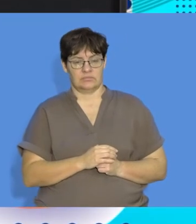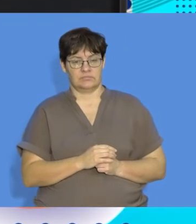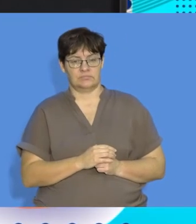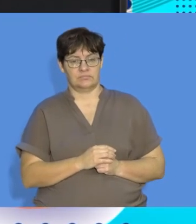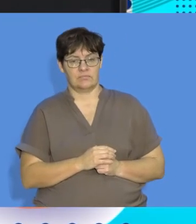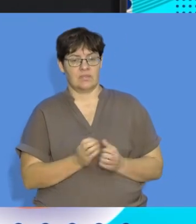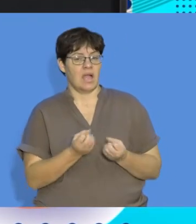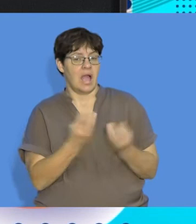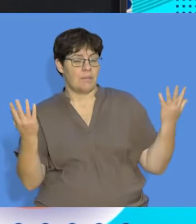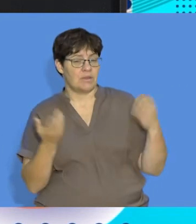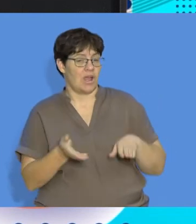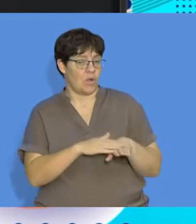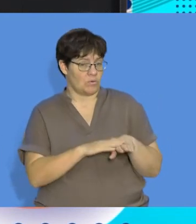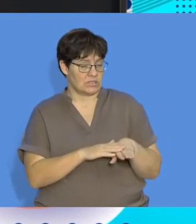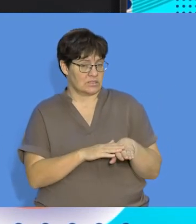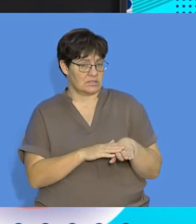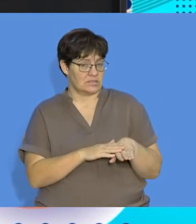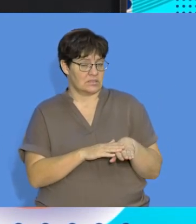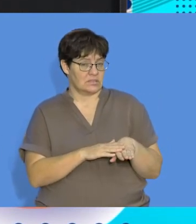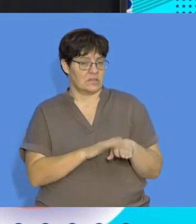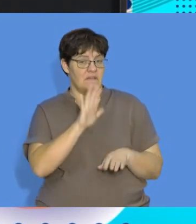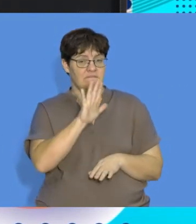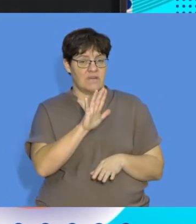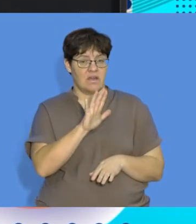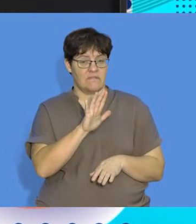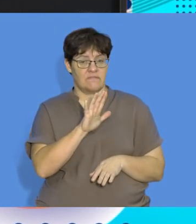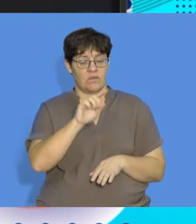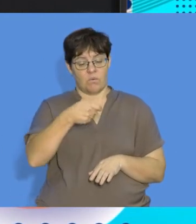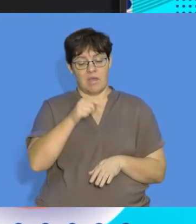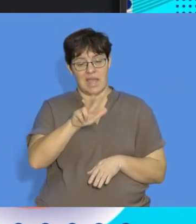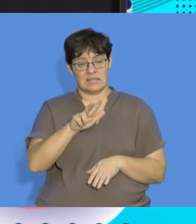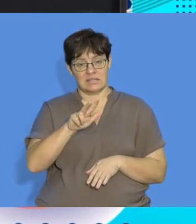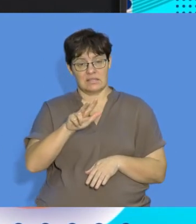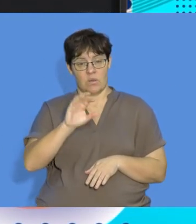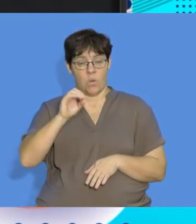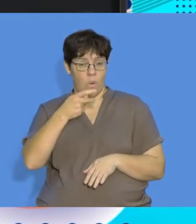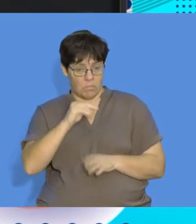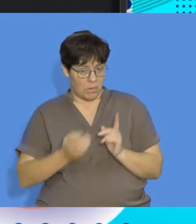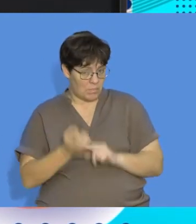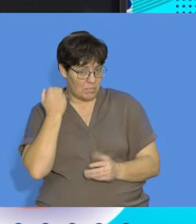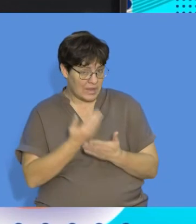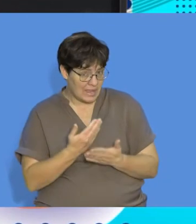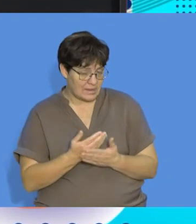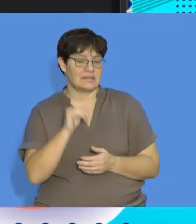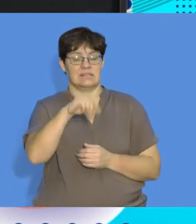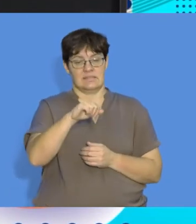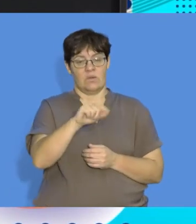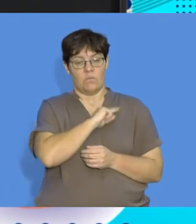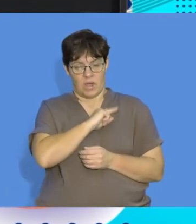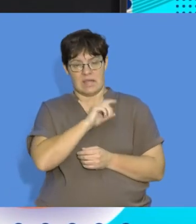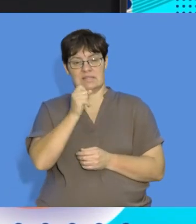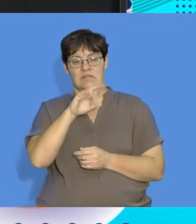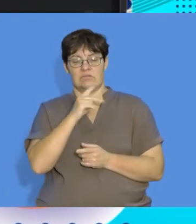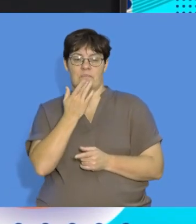to get the amount of current through the 5 ohm resistor, 5.8 ohm resistor? Yes, indeed, because that